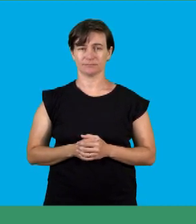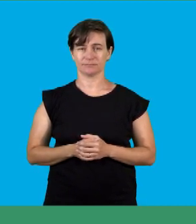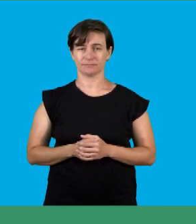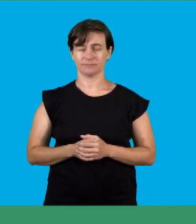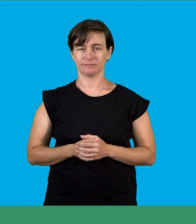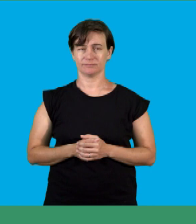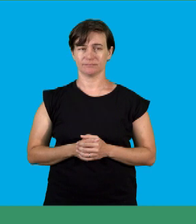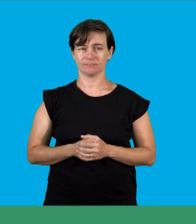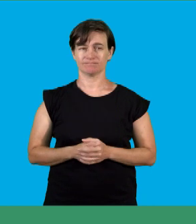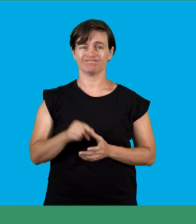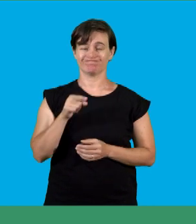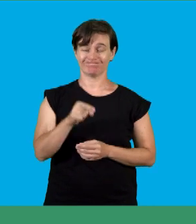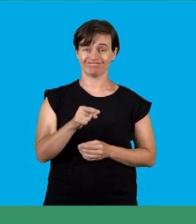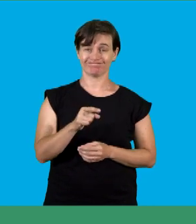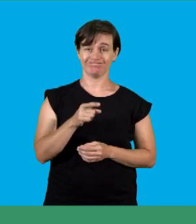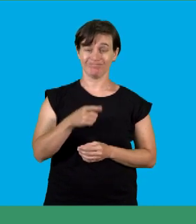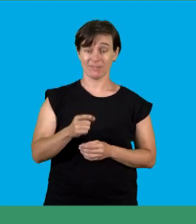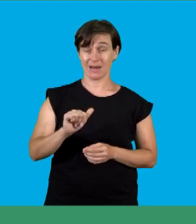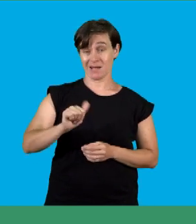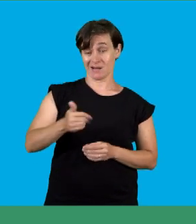the best